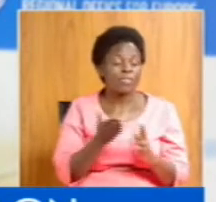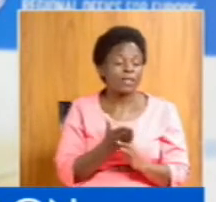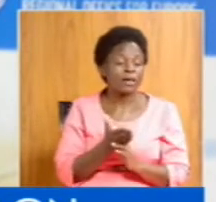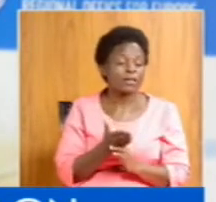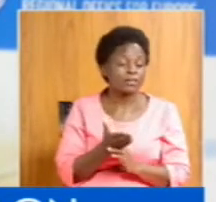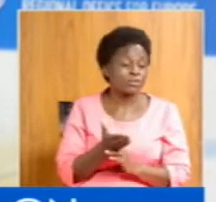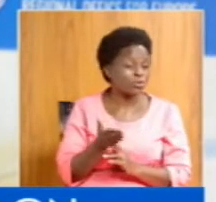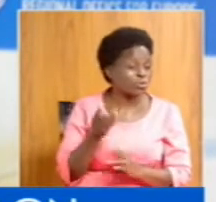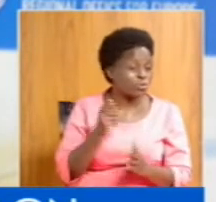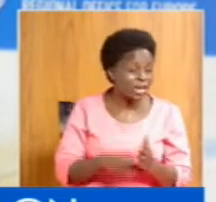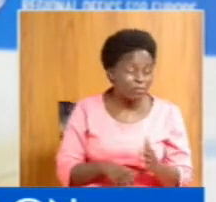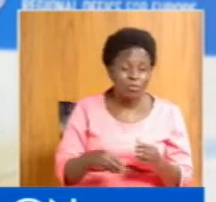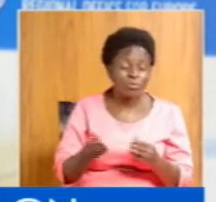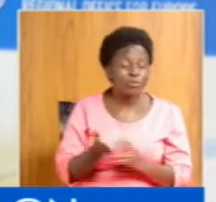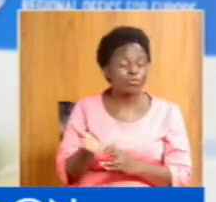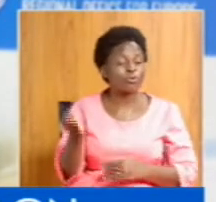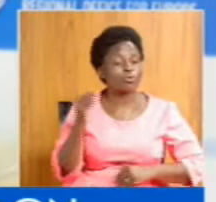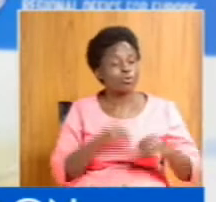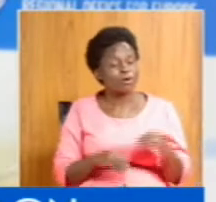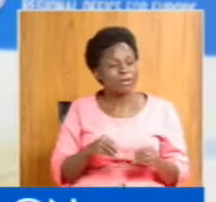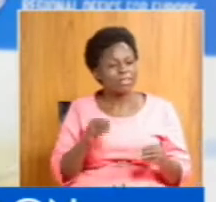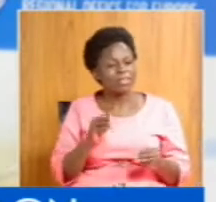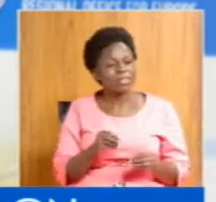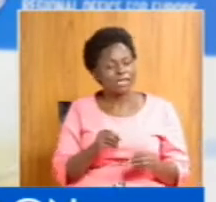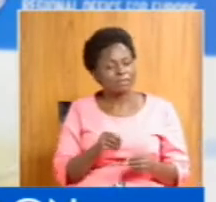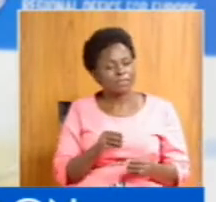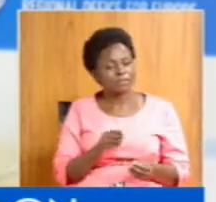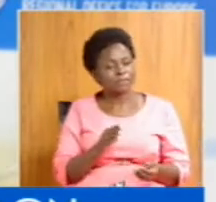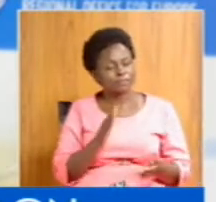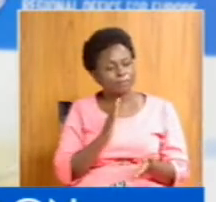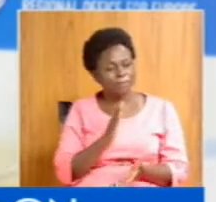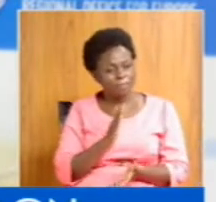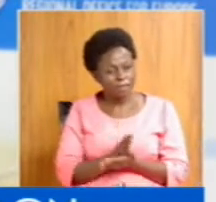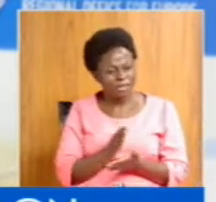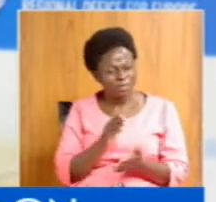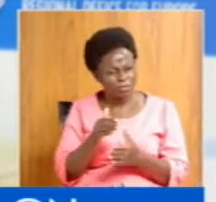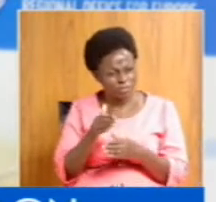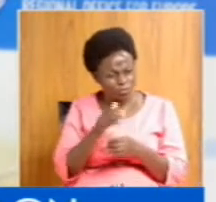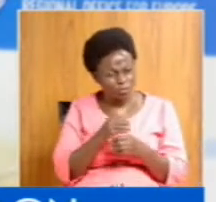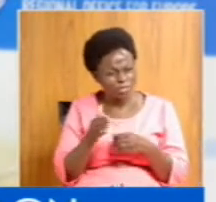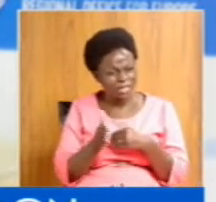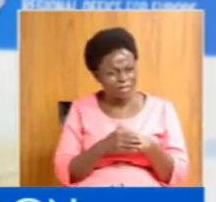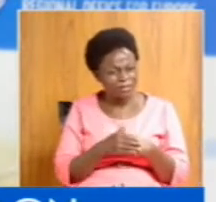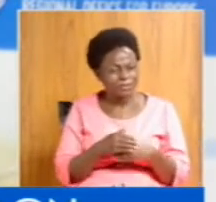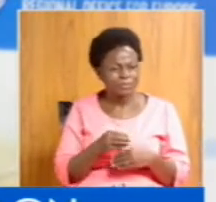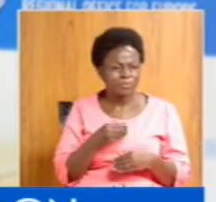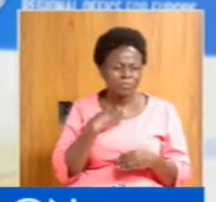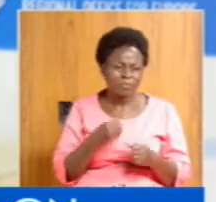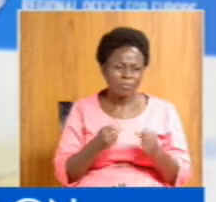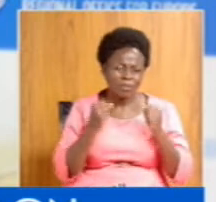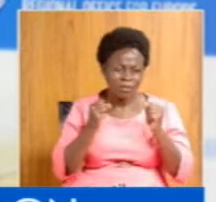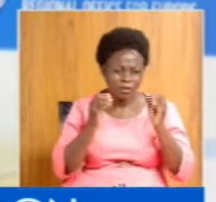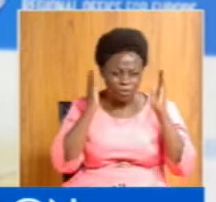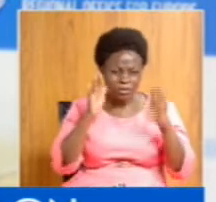crime whether it's through corruption that money is actually those loopholes are closed and I'm yet to see strong